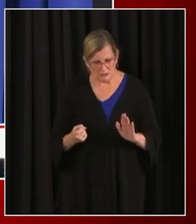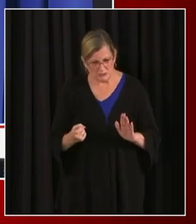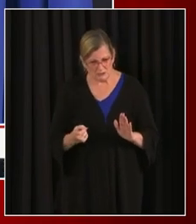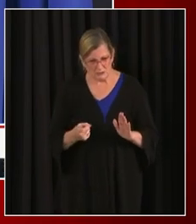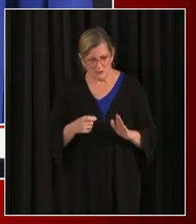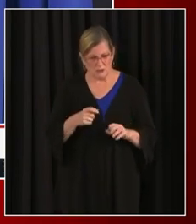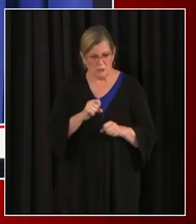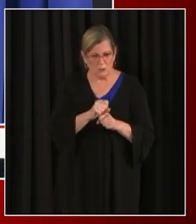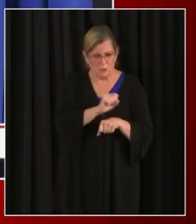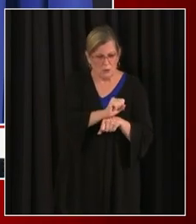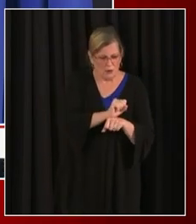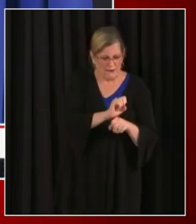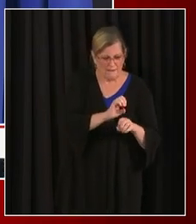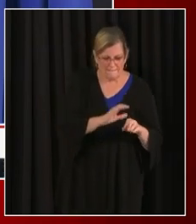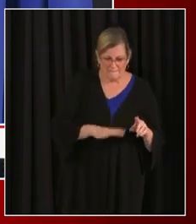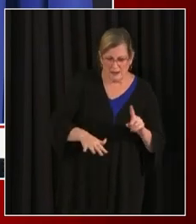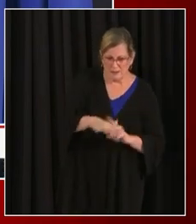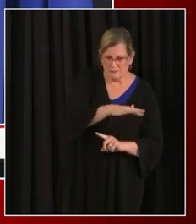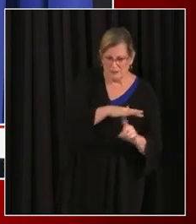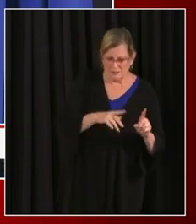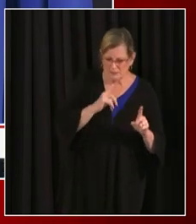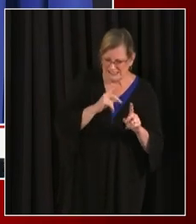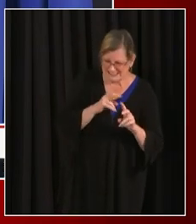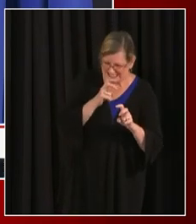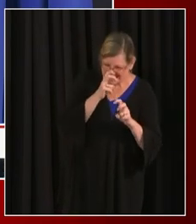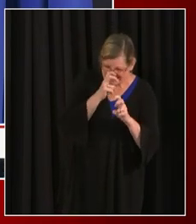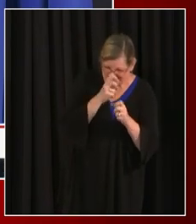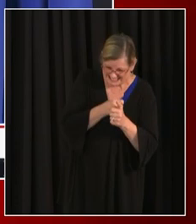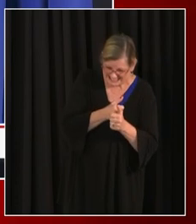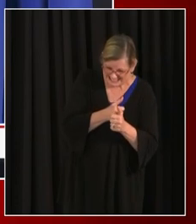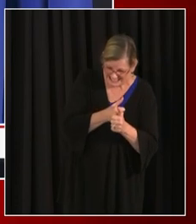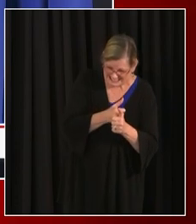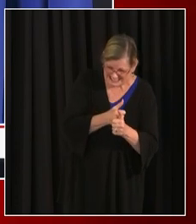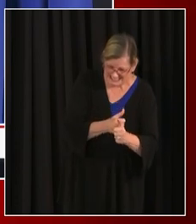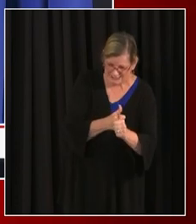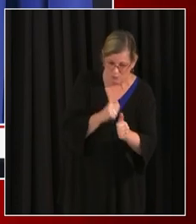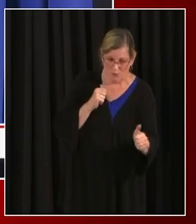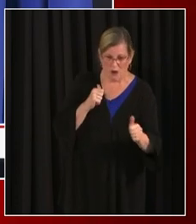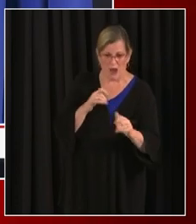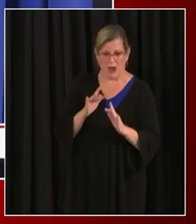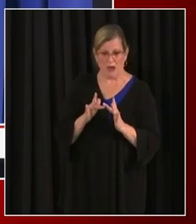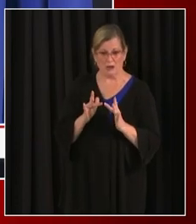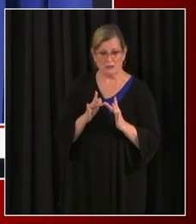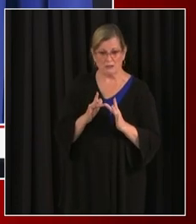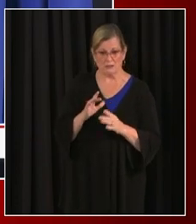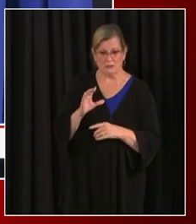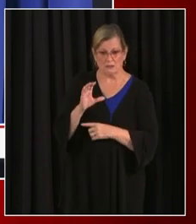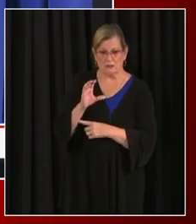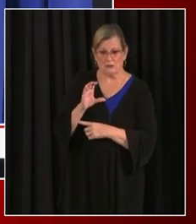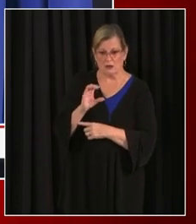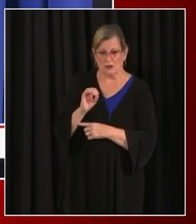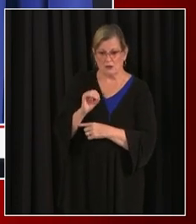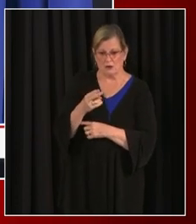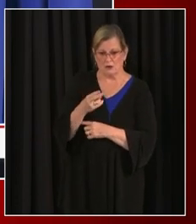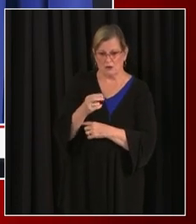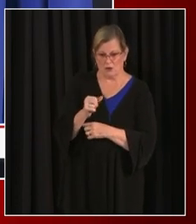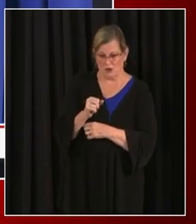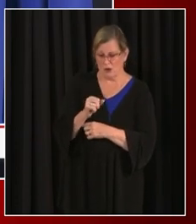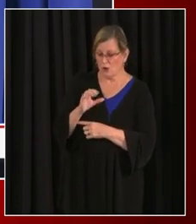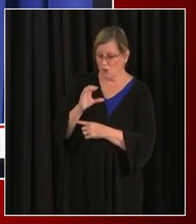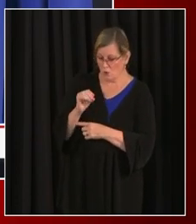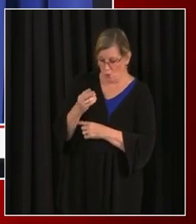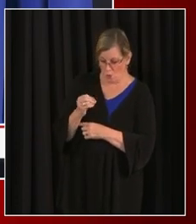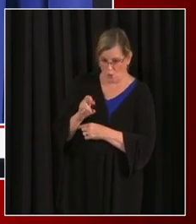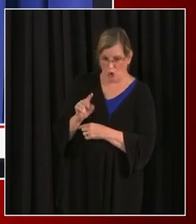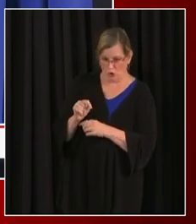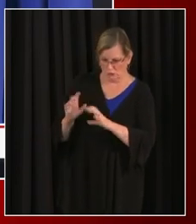environment. The reason why we talk about cohorting as a structured plan, or the reason